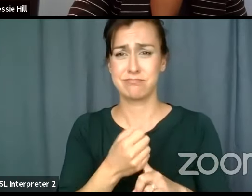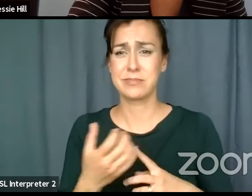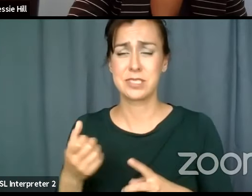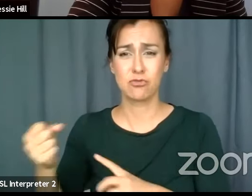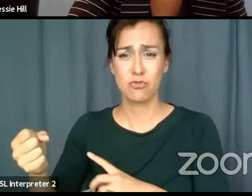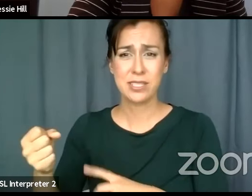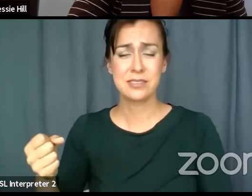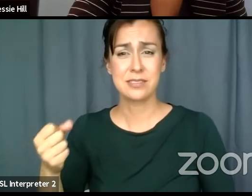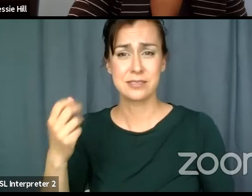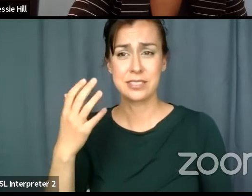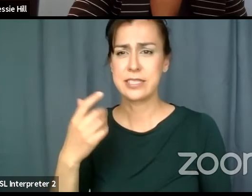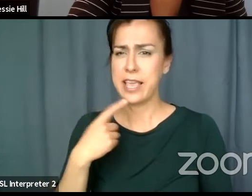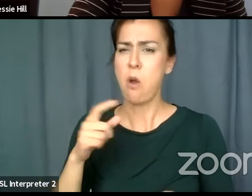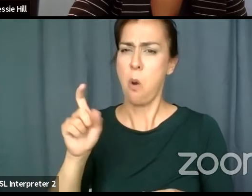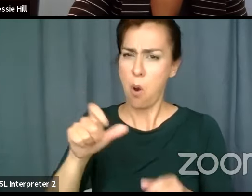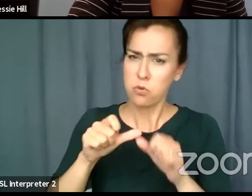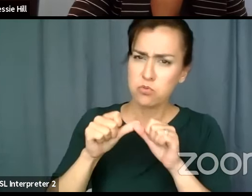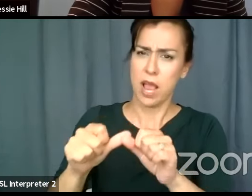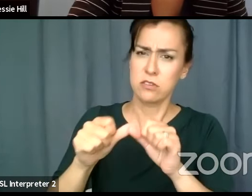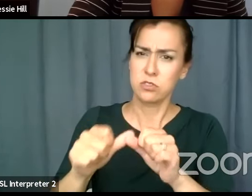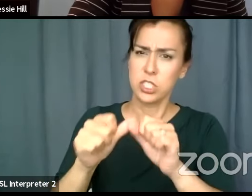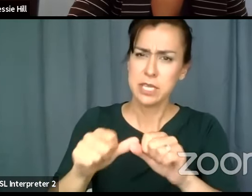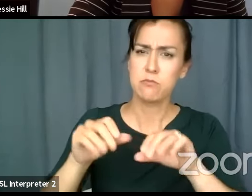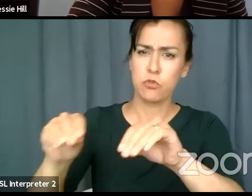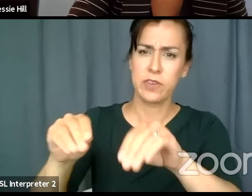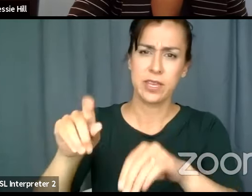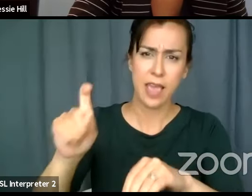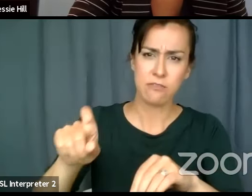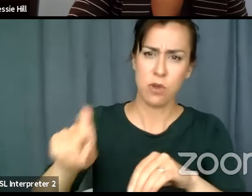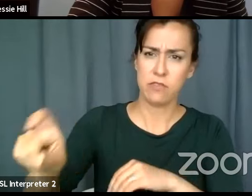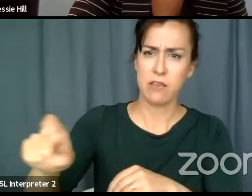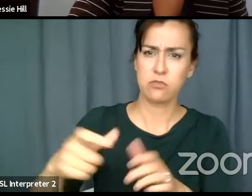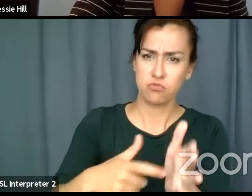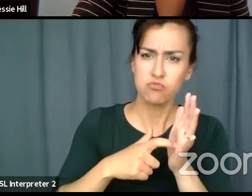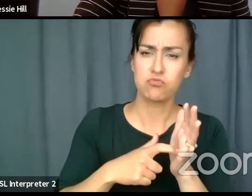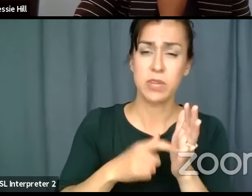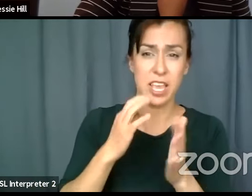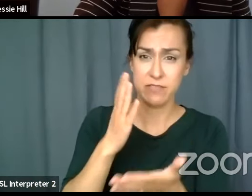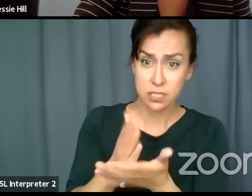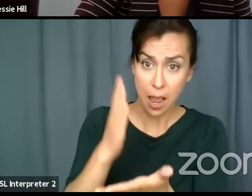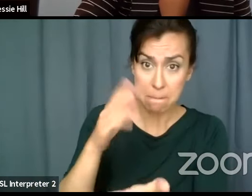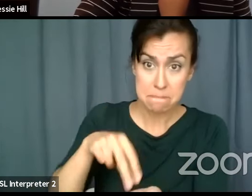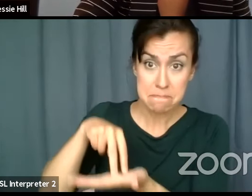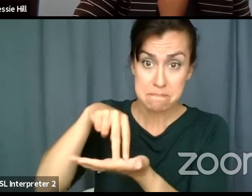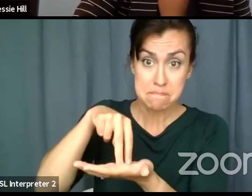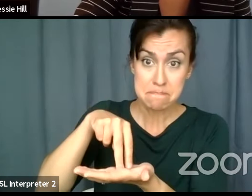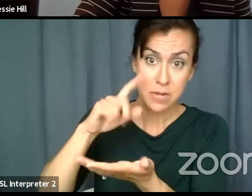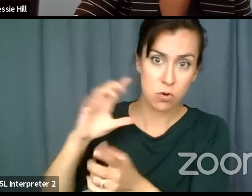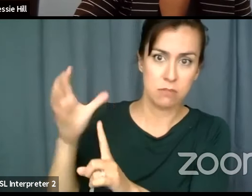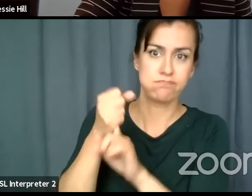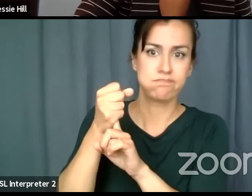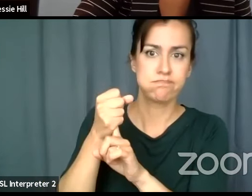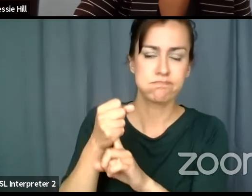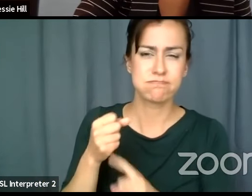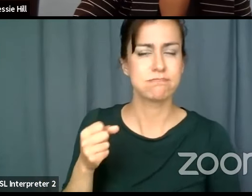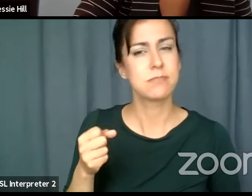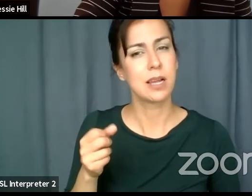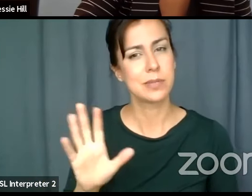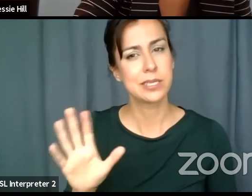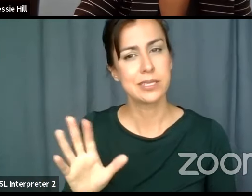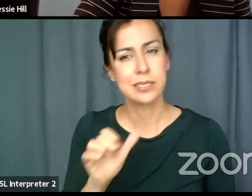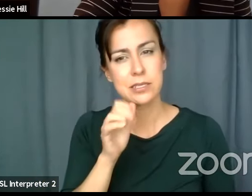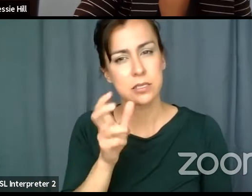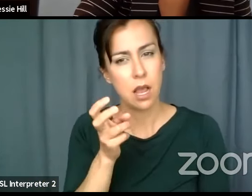had to keep moving. And if they stopped, they would be subject to arrest. Now, it doesn't, it's not a stretch to see